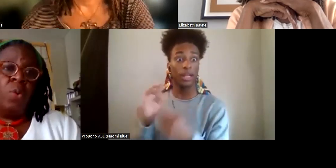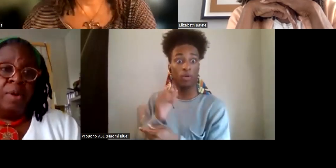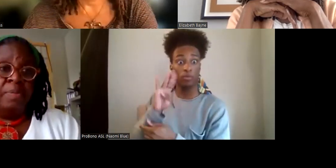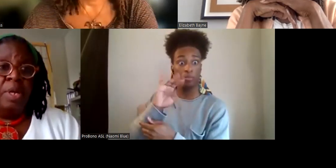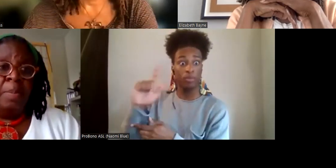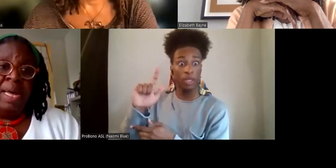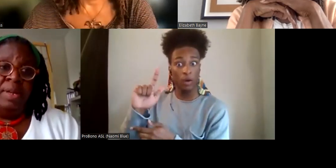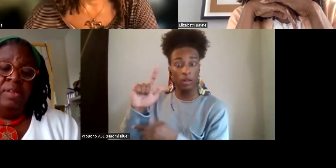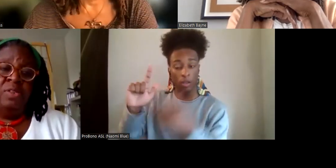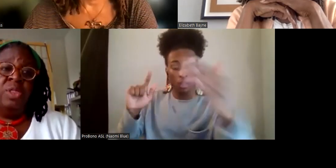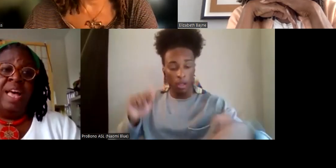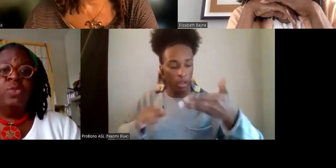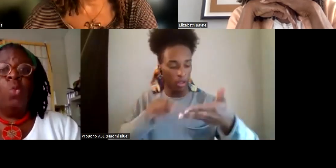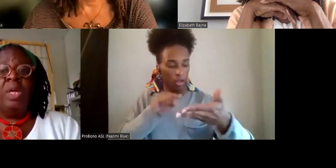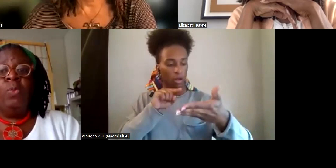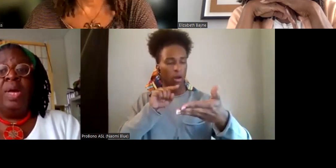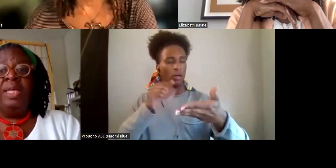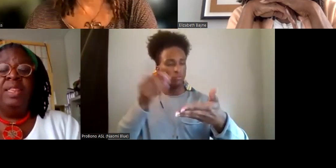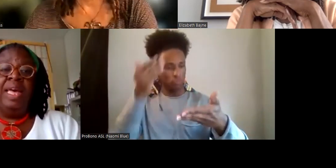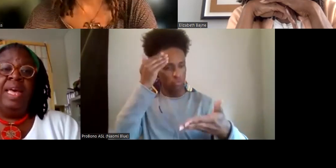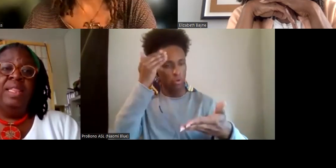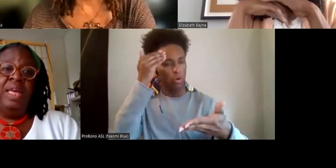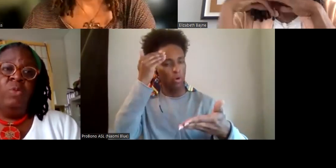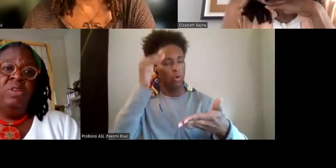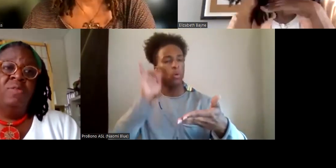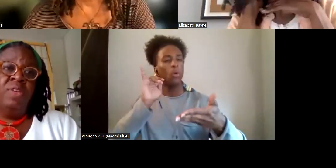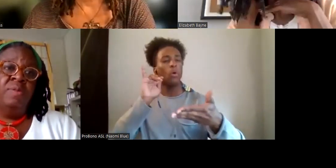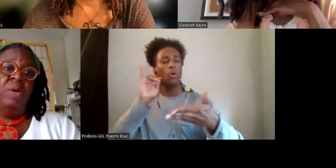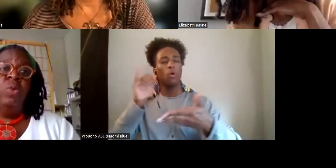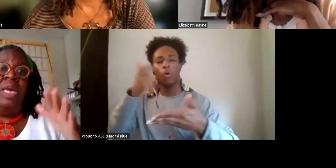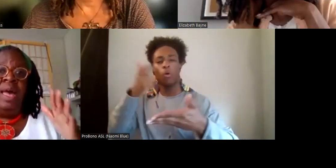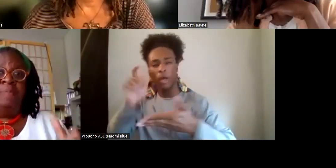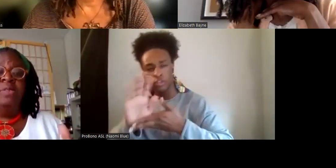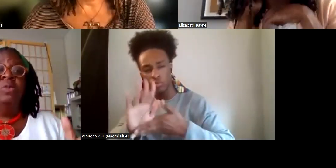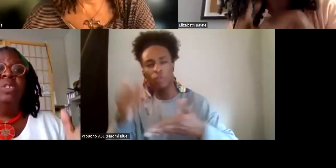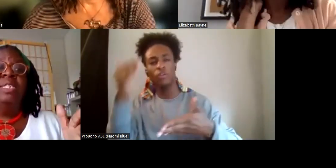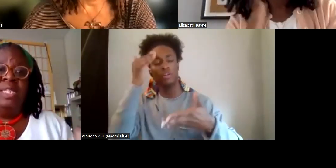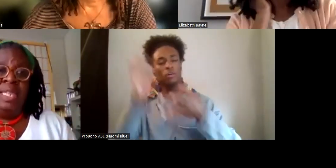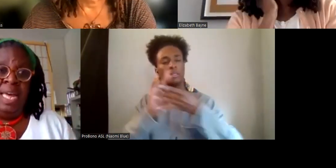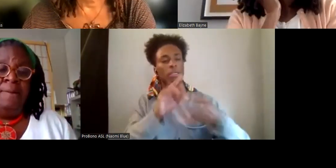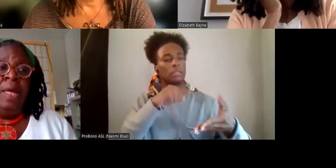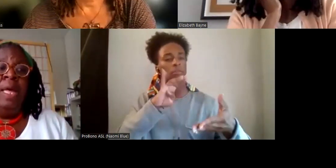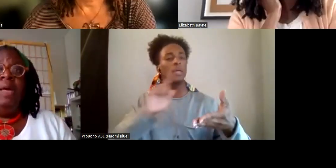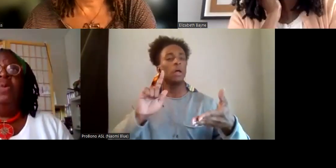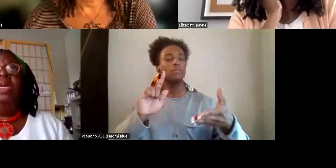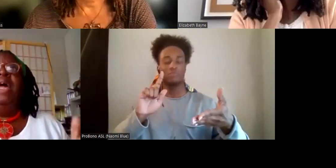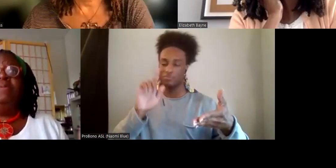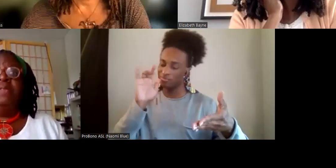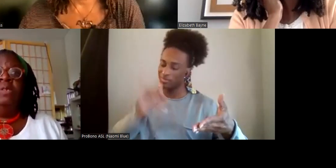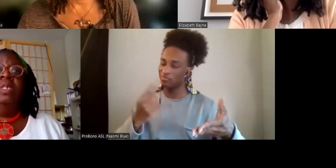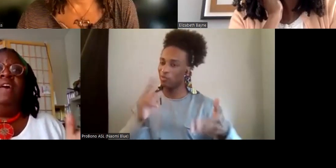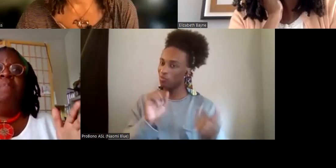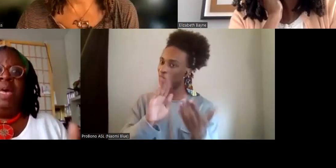are informed about it. So that's one way that we use film, and we absolutely did that. And